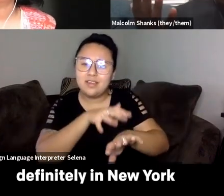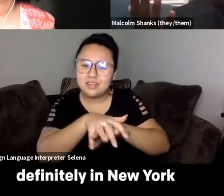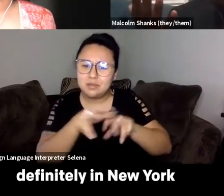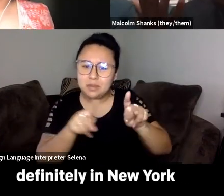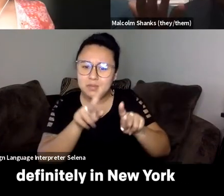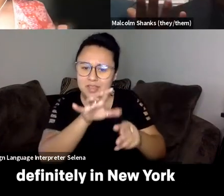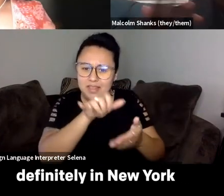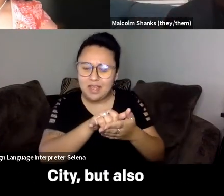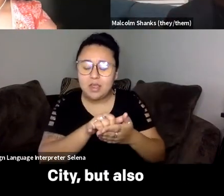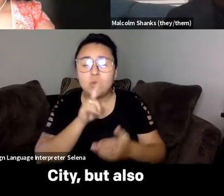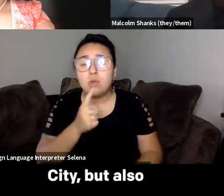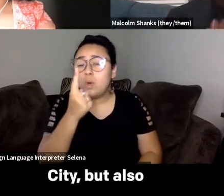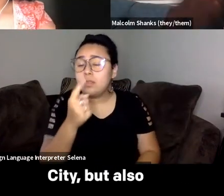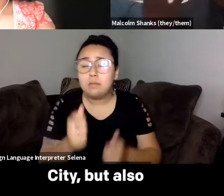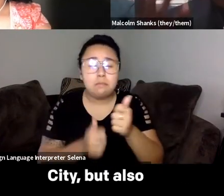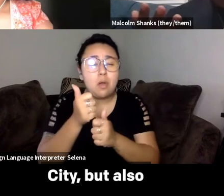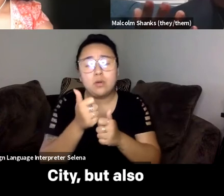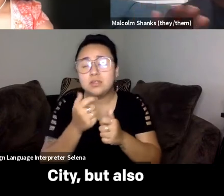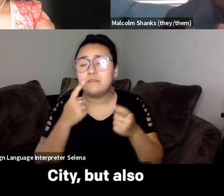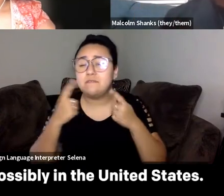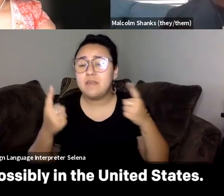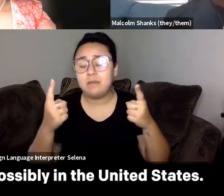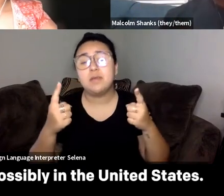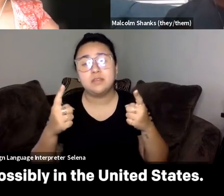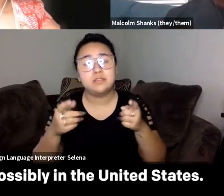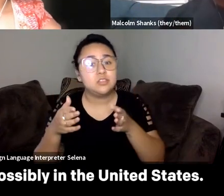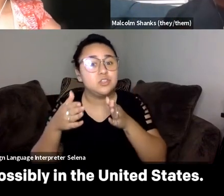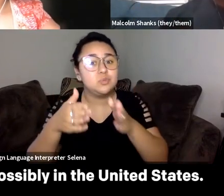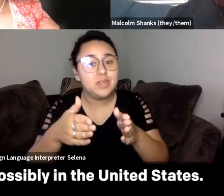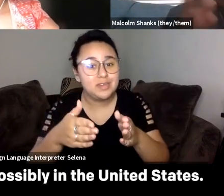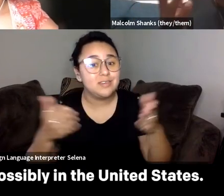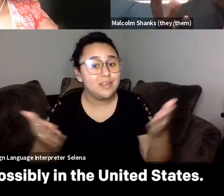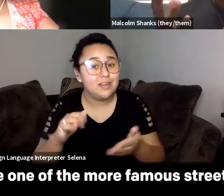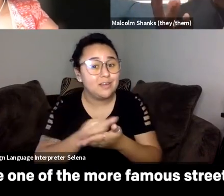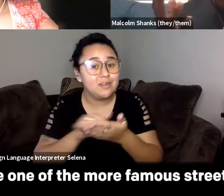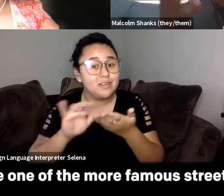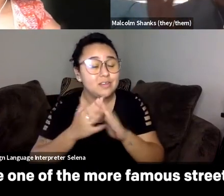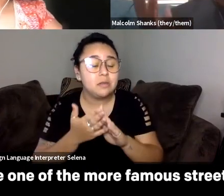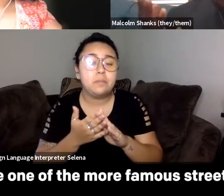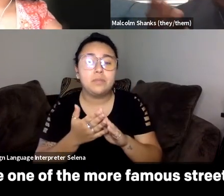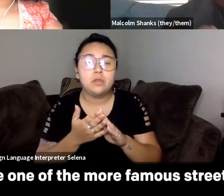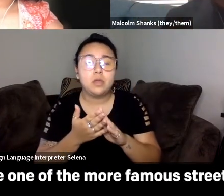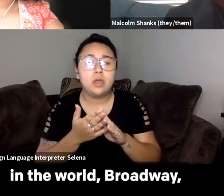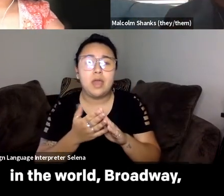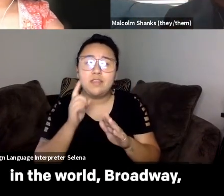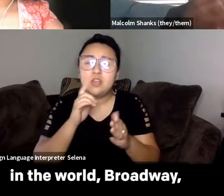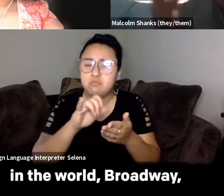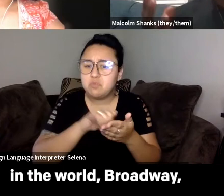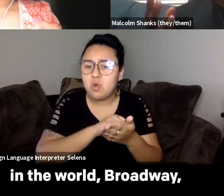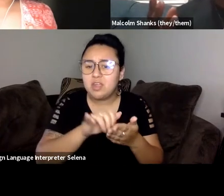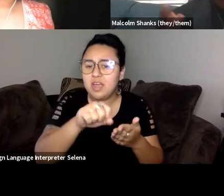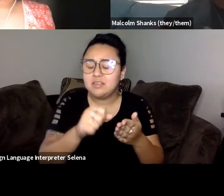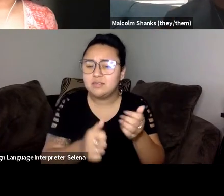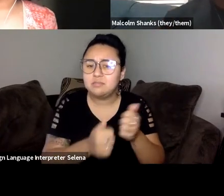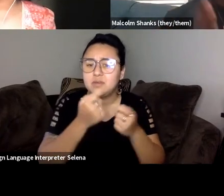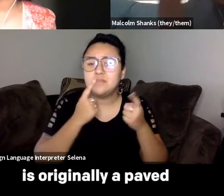most famous streets, definitely in New York City, but also possibly in the United States, and maybe one of the more